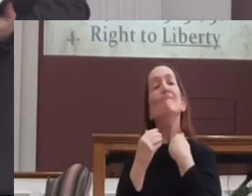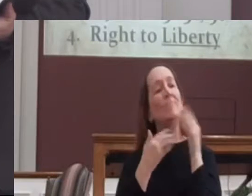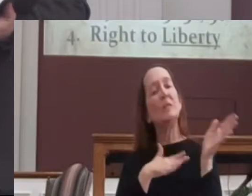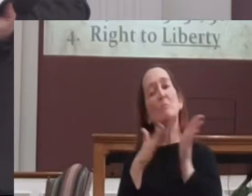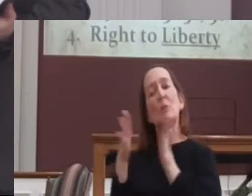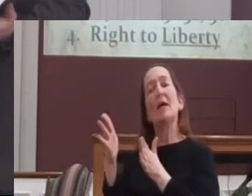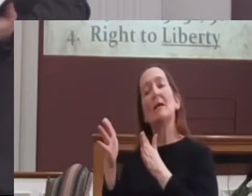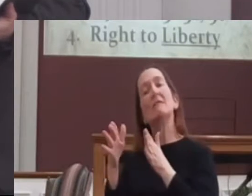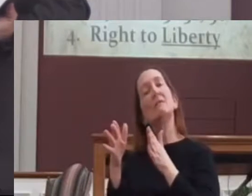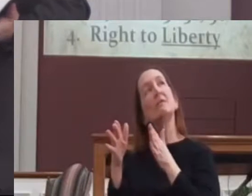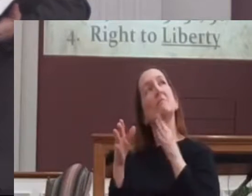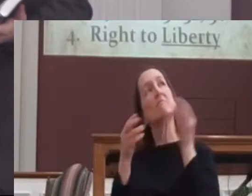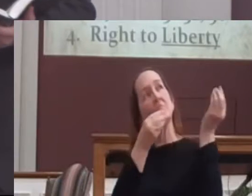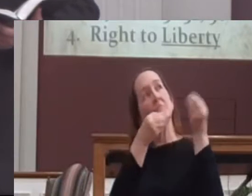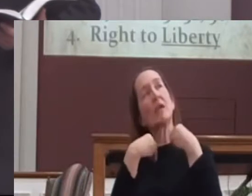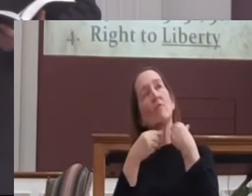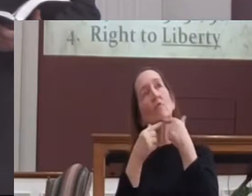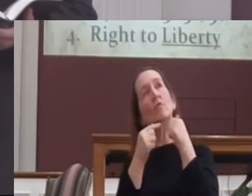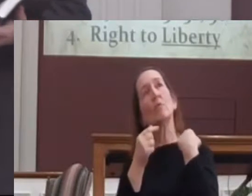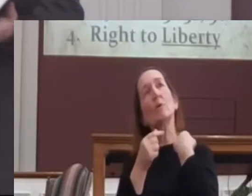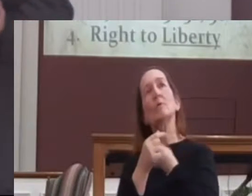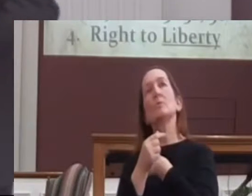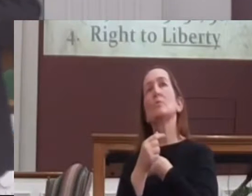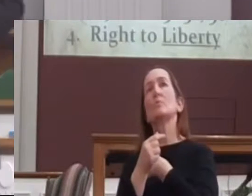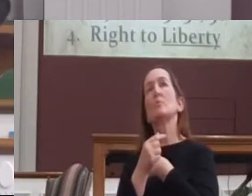that we have had these things established.